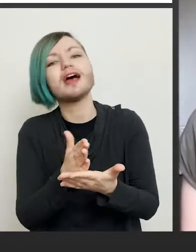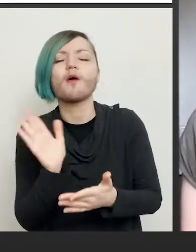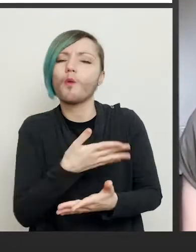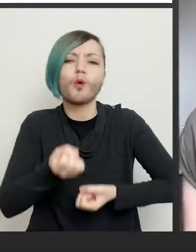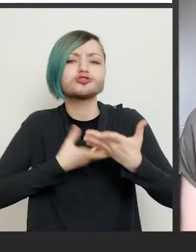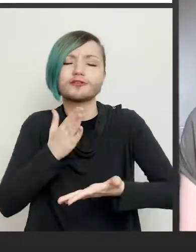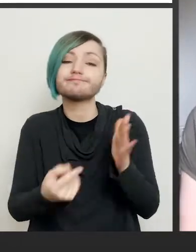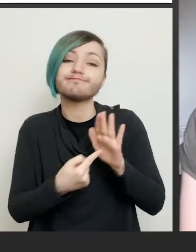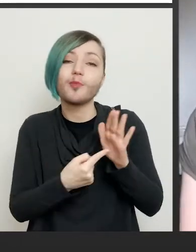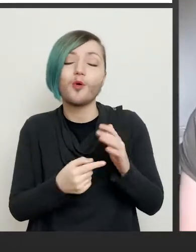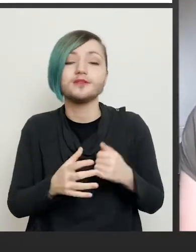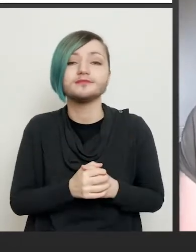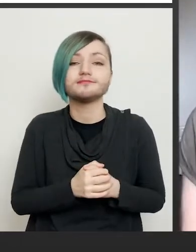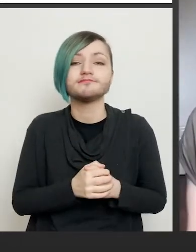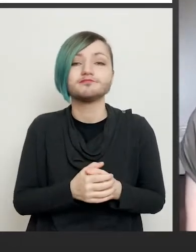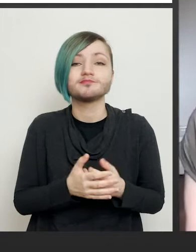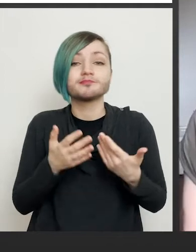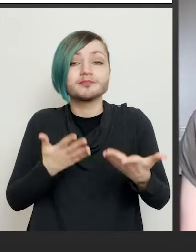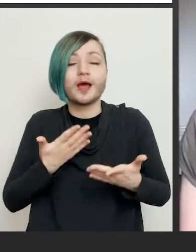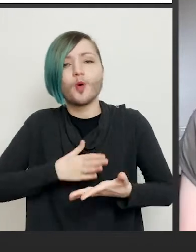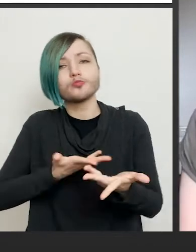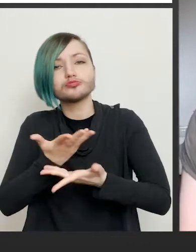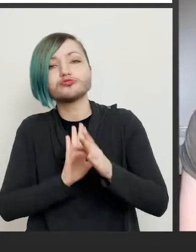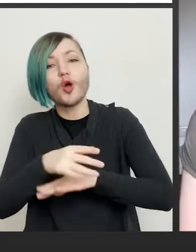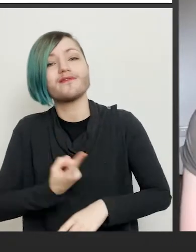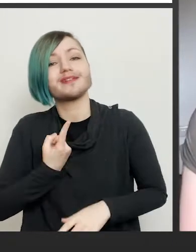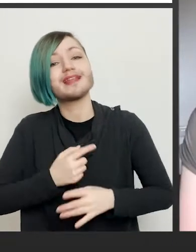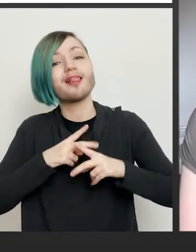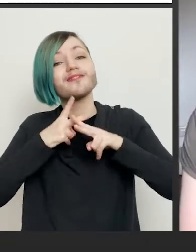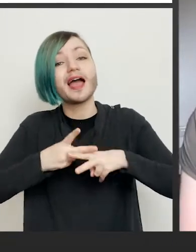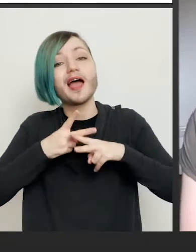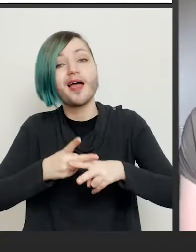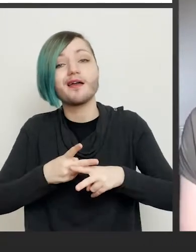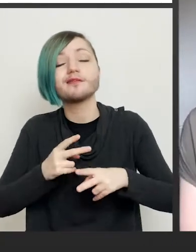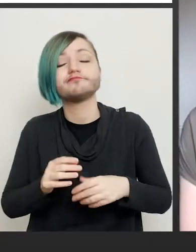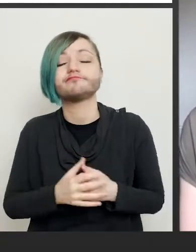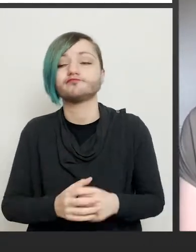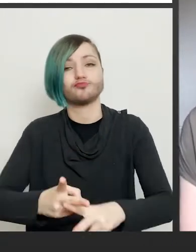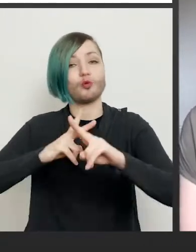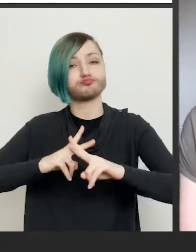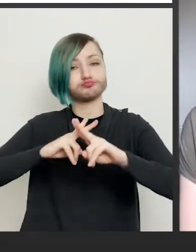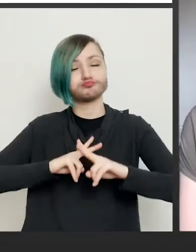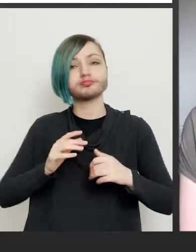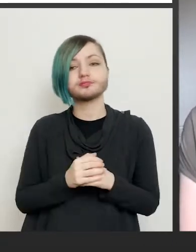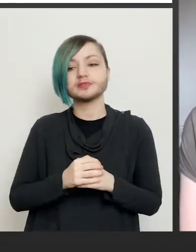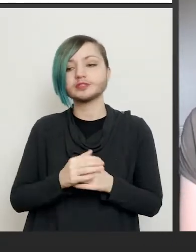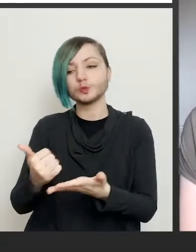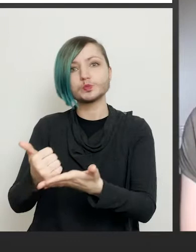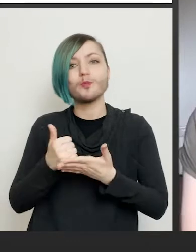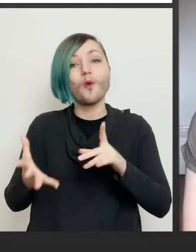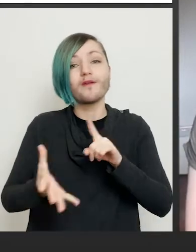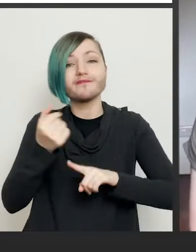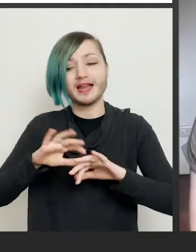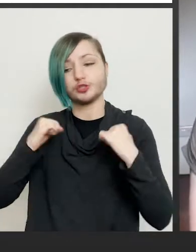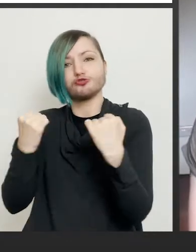on quite neatly, actually, to this idea of self-care, and finding support and finding your